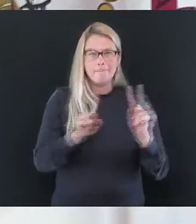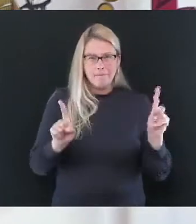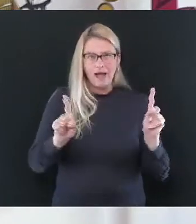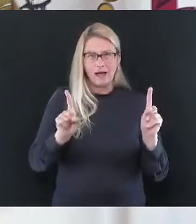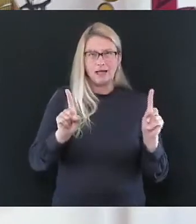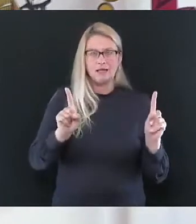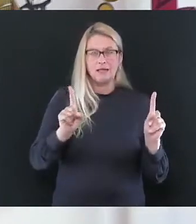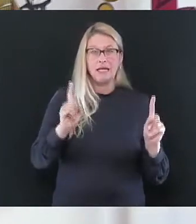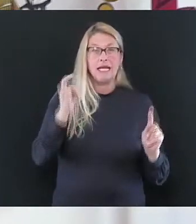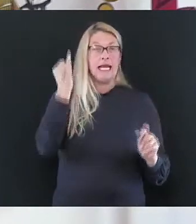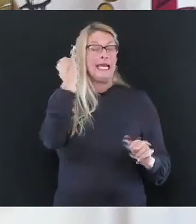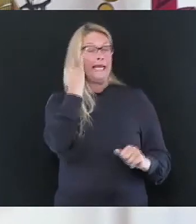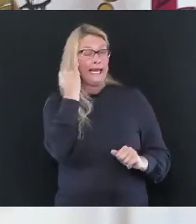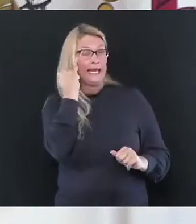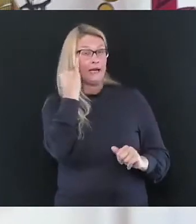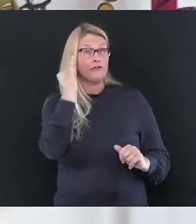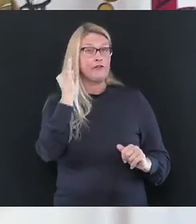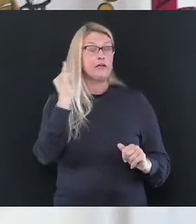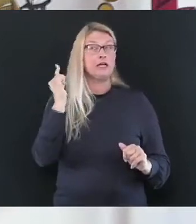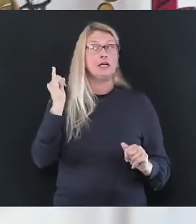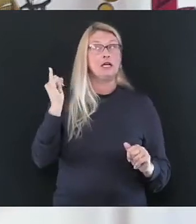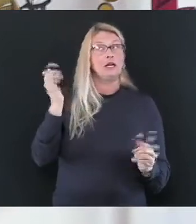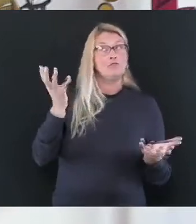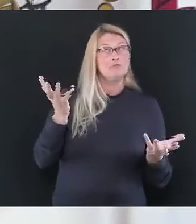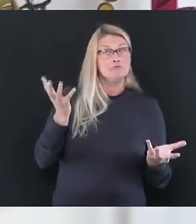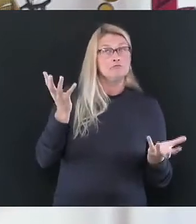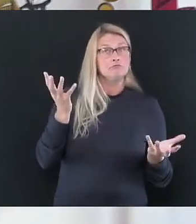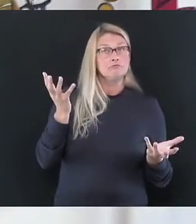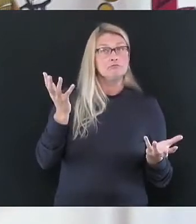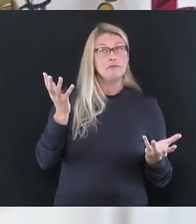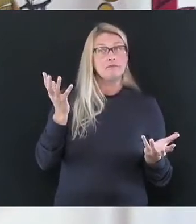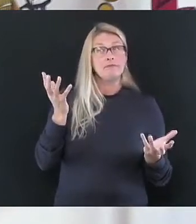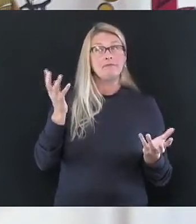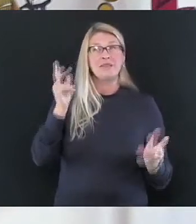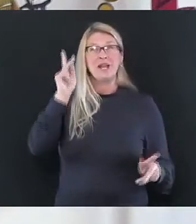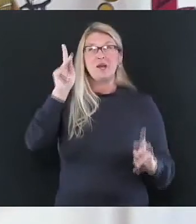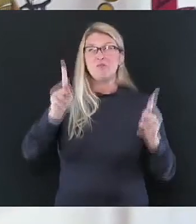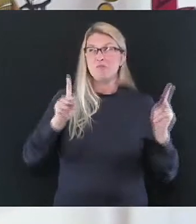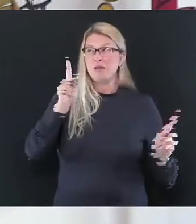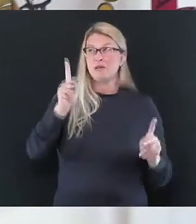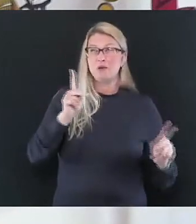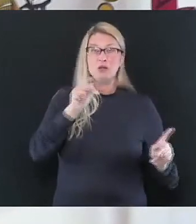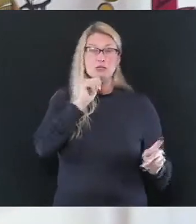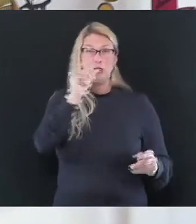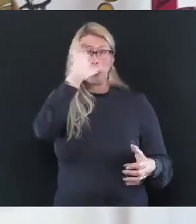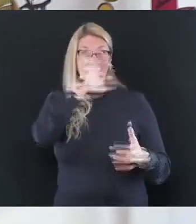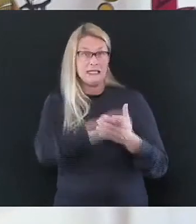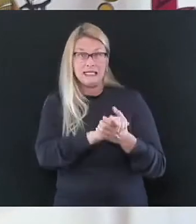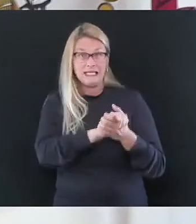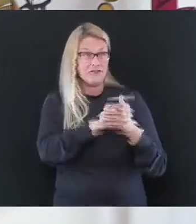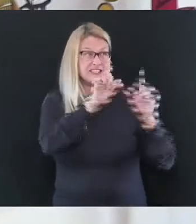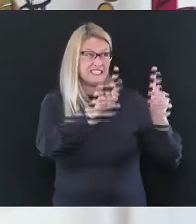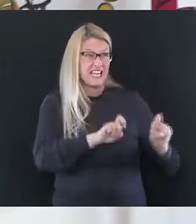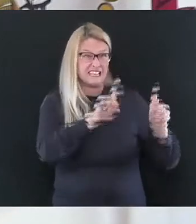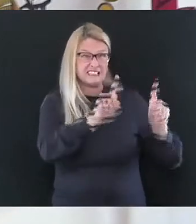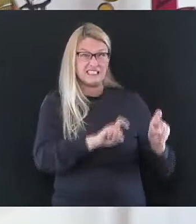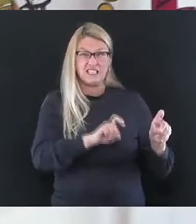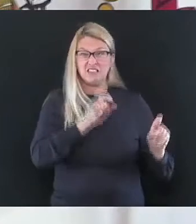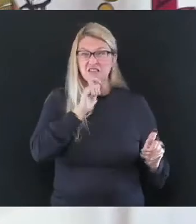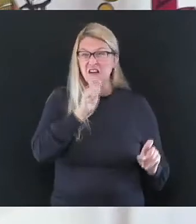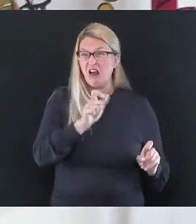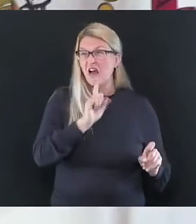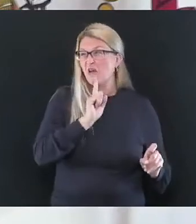is out there that says, well, all this testing that's going on and everything, we don't necessarily need to